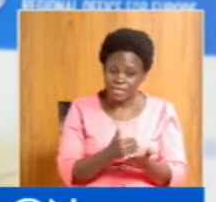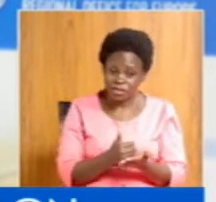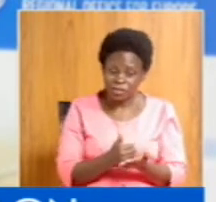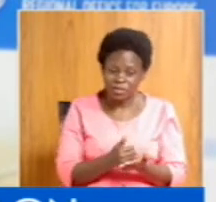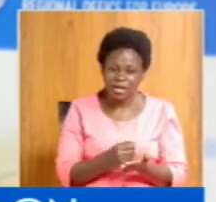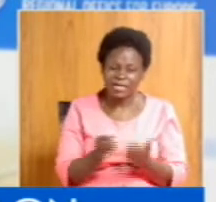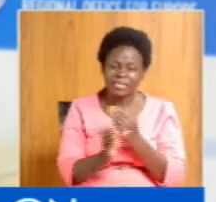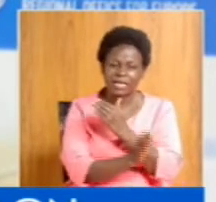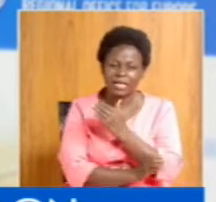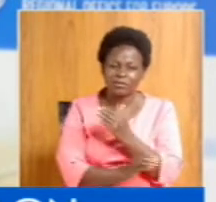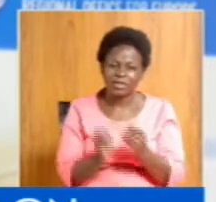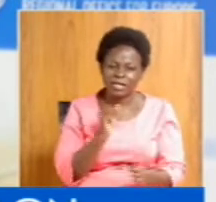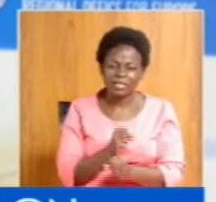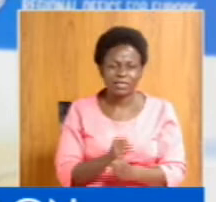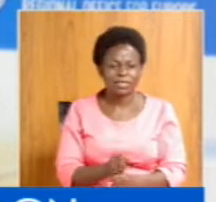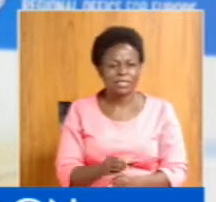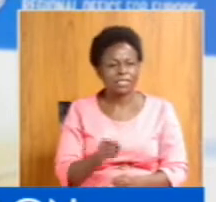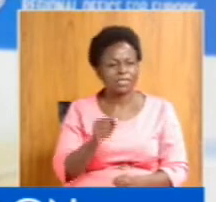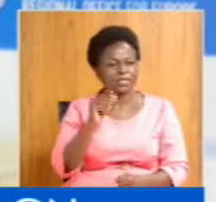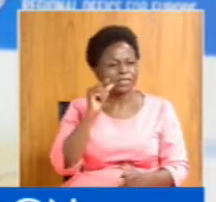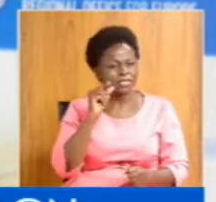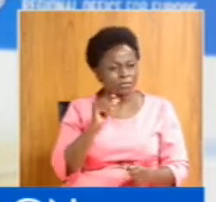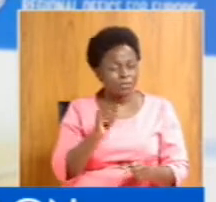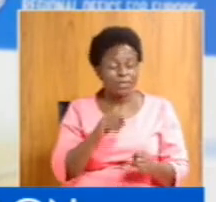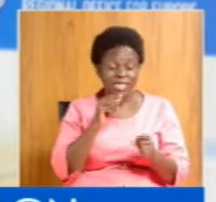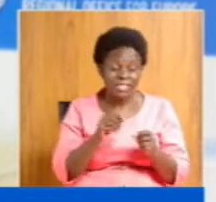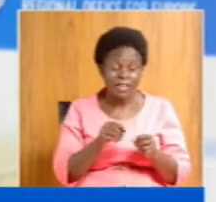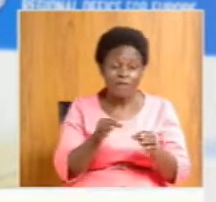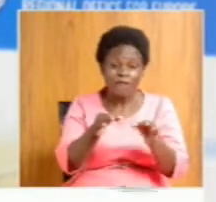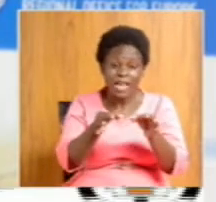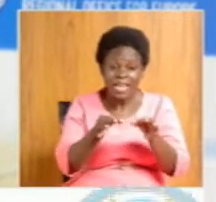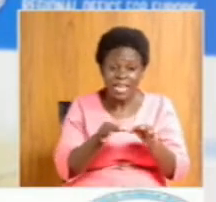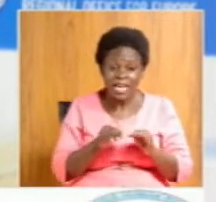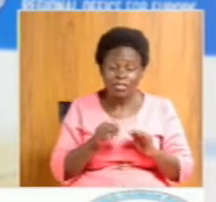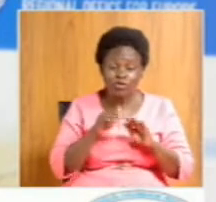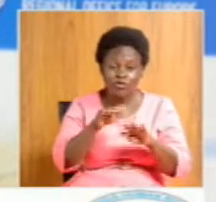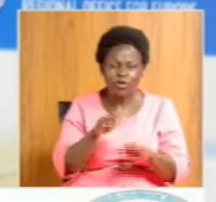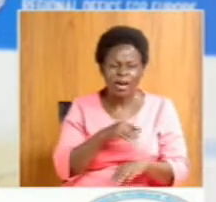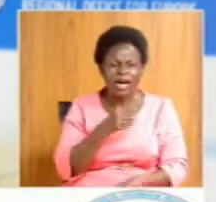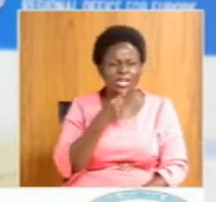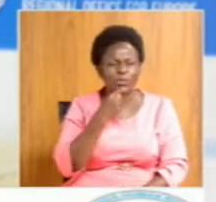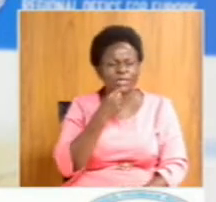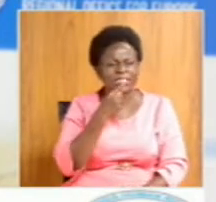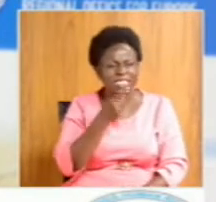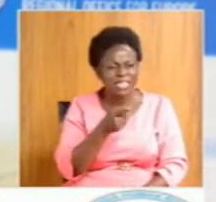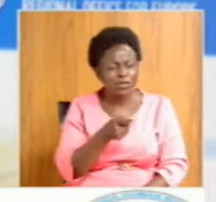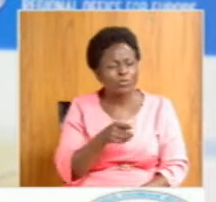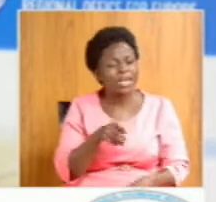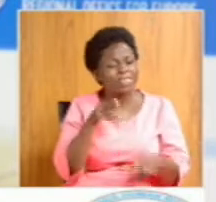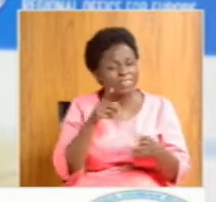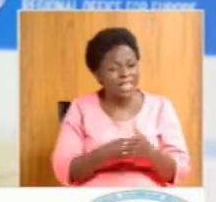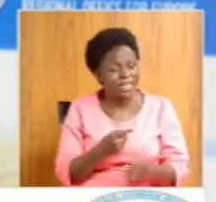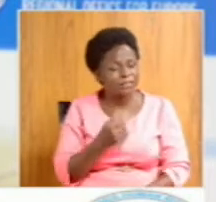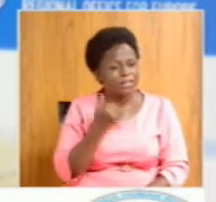continuously has done very little to cover illicit financial flaws can we say we are then very serious